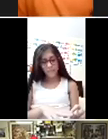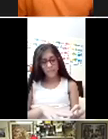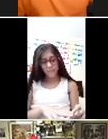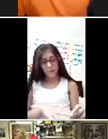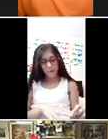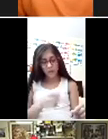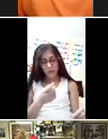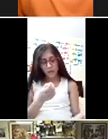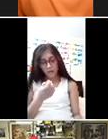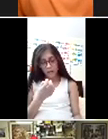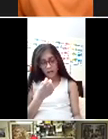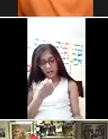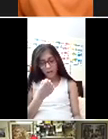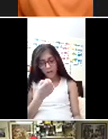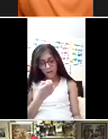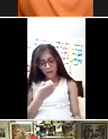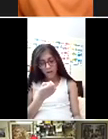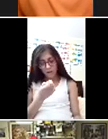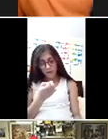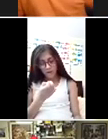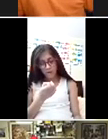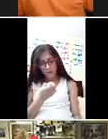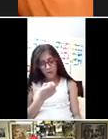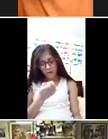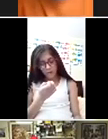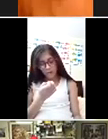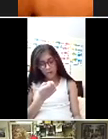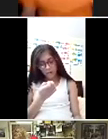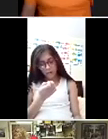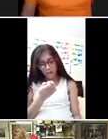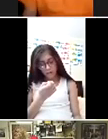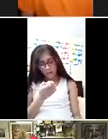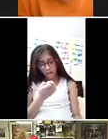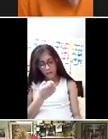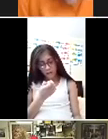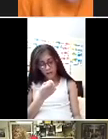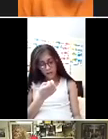Sin notes? No, it's right there. It's right there. It's right there. It's in the reading.